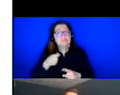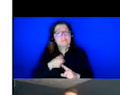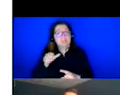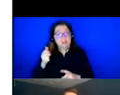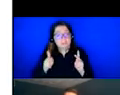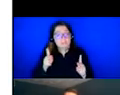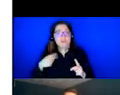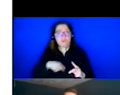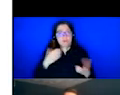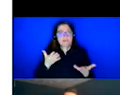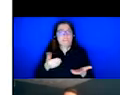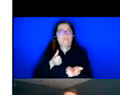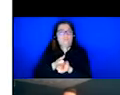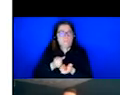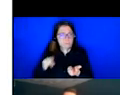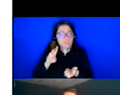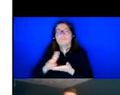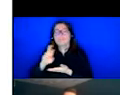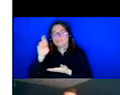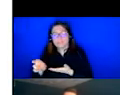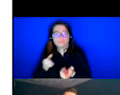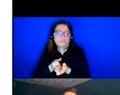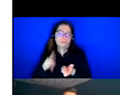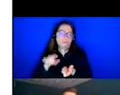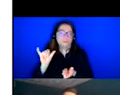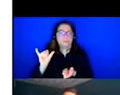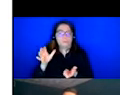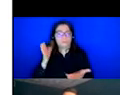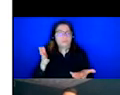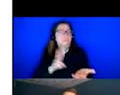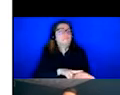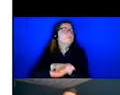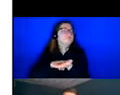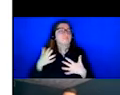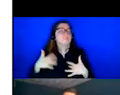we'll kind of get started on that. So I kind of want to just check in to see.